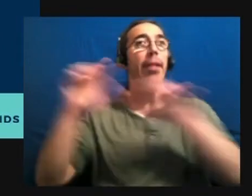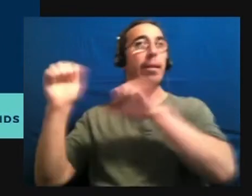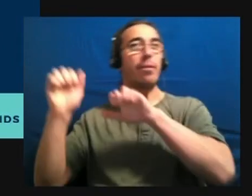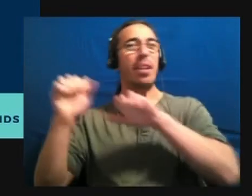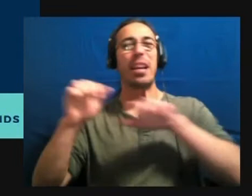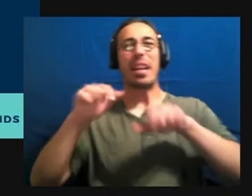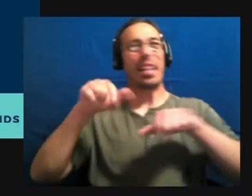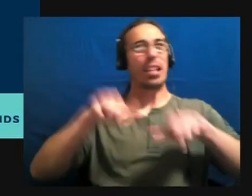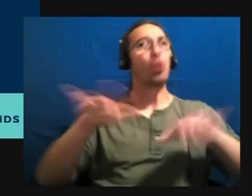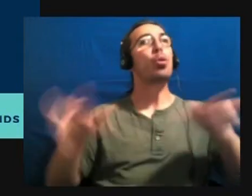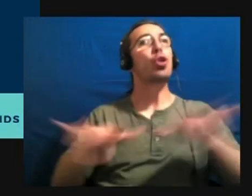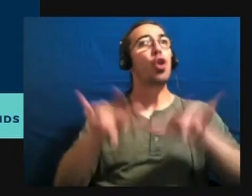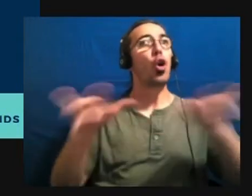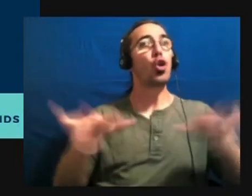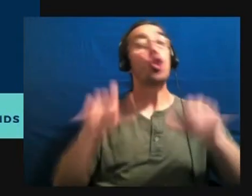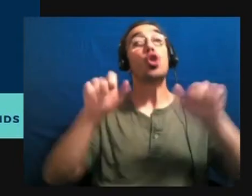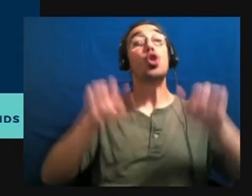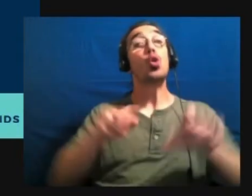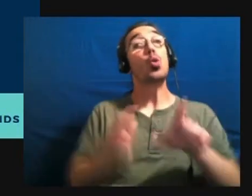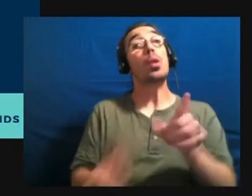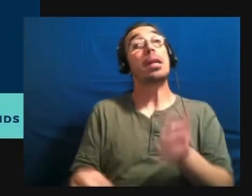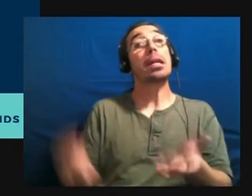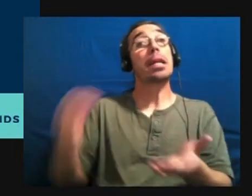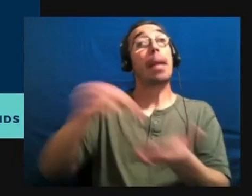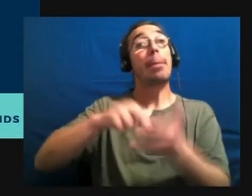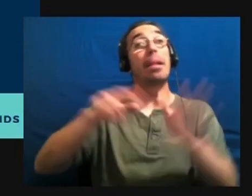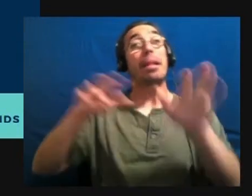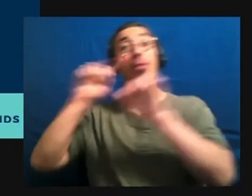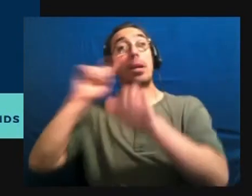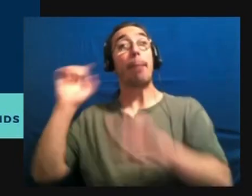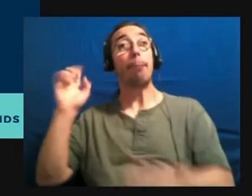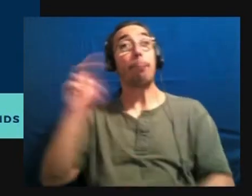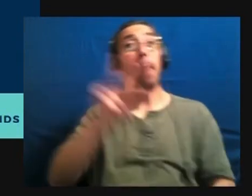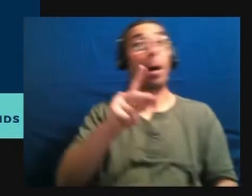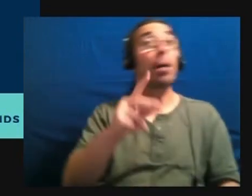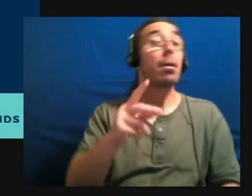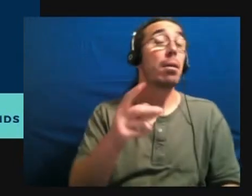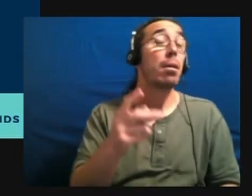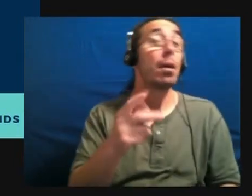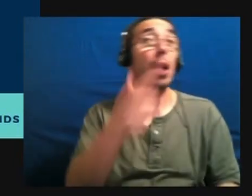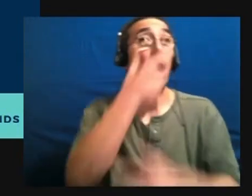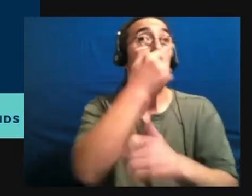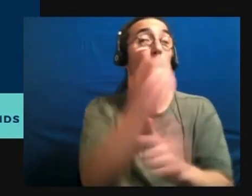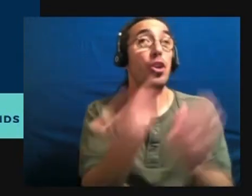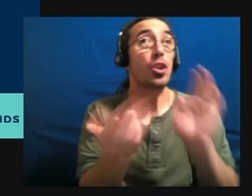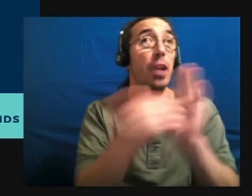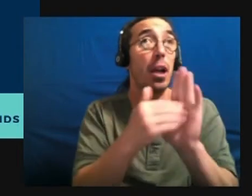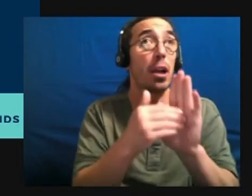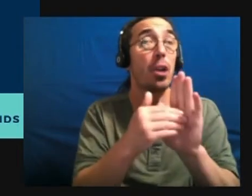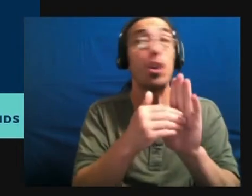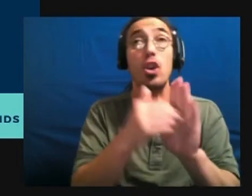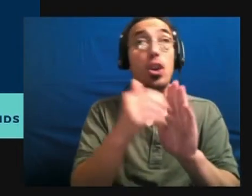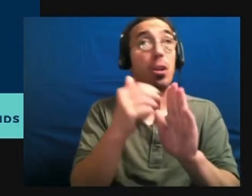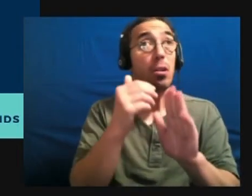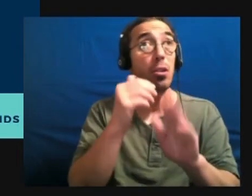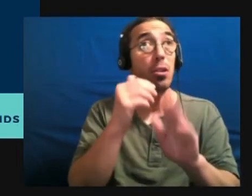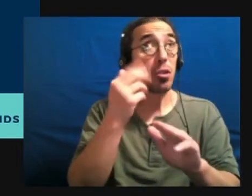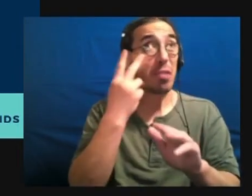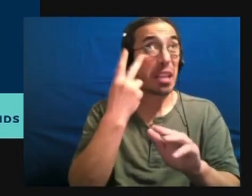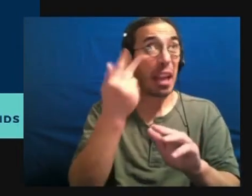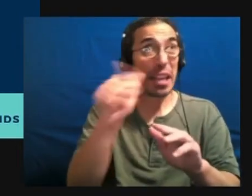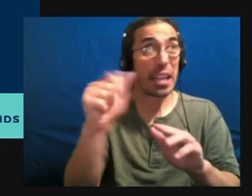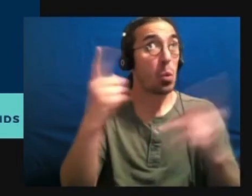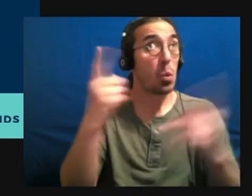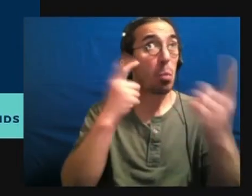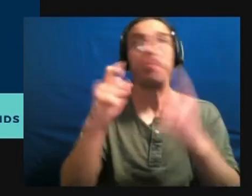free to get up and walk around and do what you need to do. Jules, do you see any questions in the chat? I